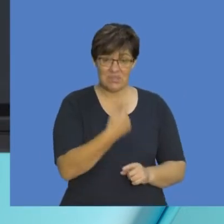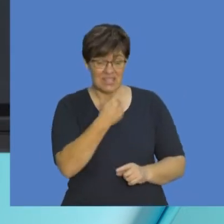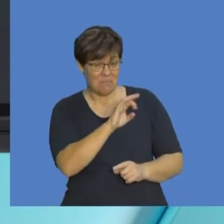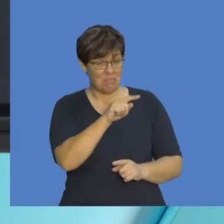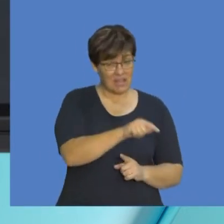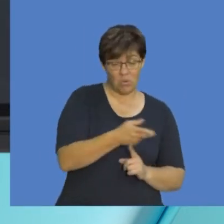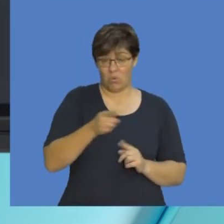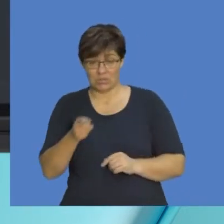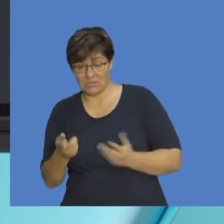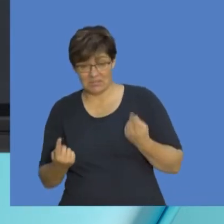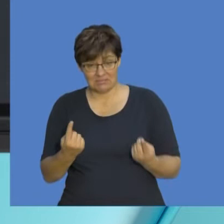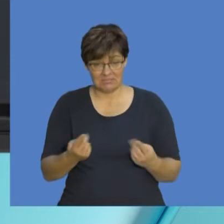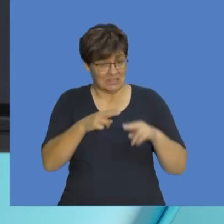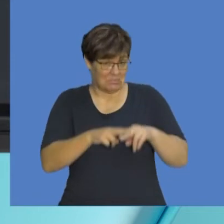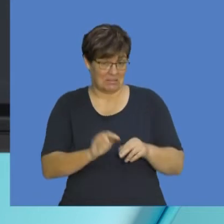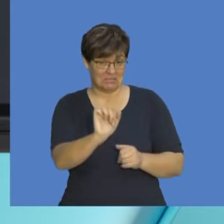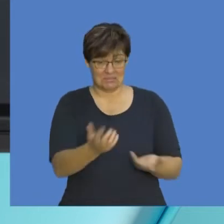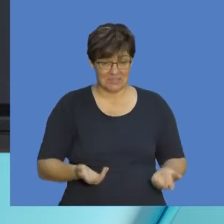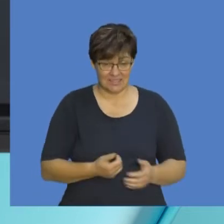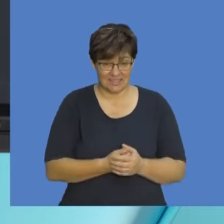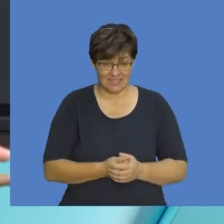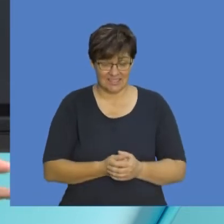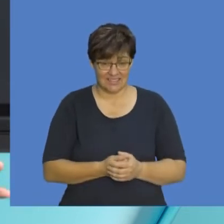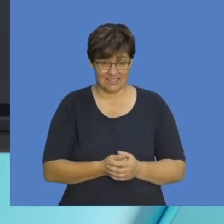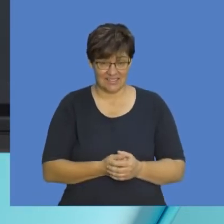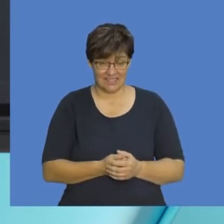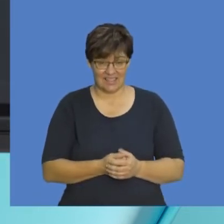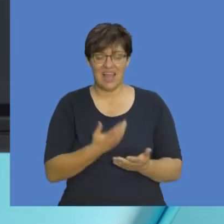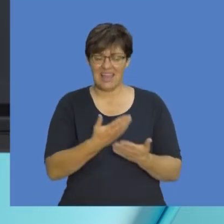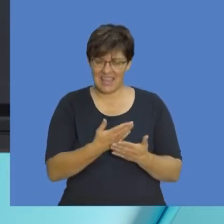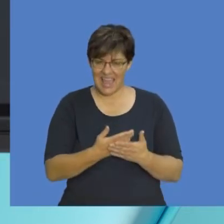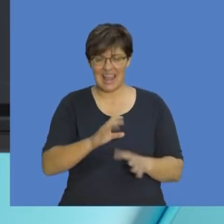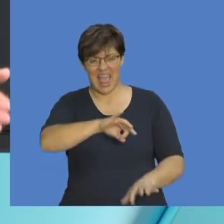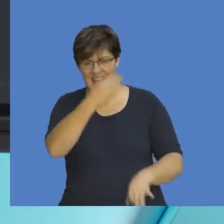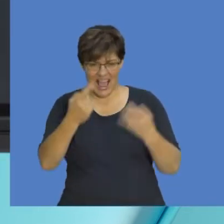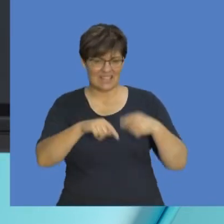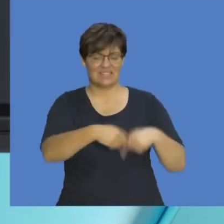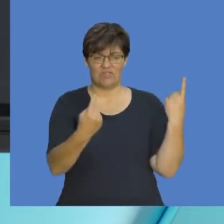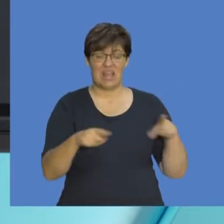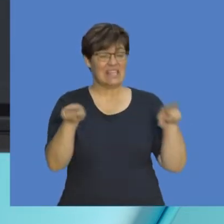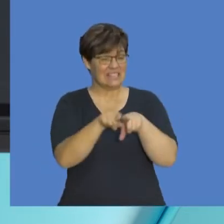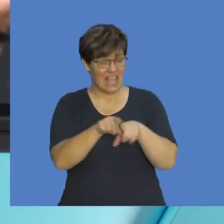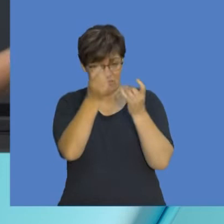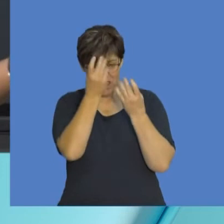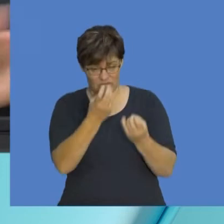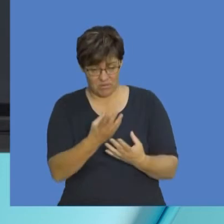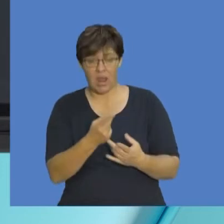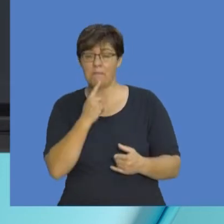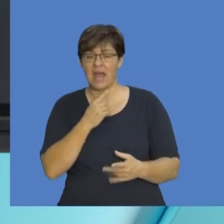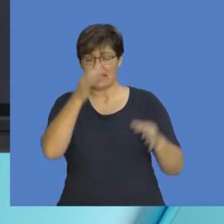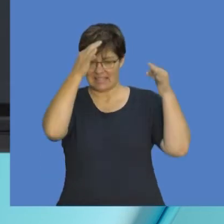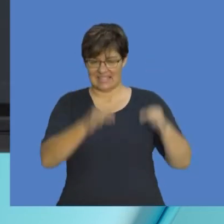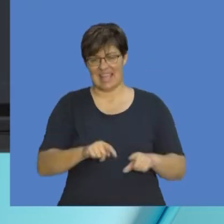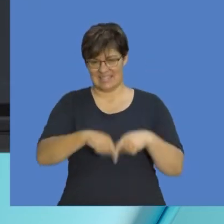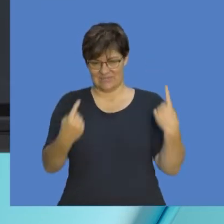conclusion here? Did we say Matt or Jamie? All depends. You can have different analysts with